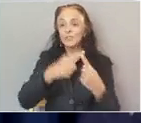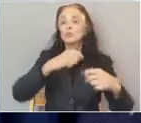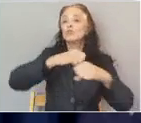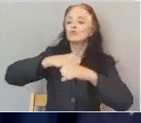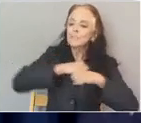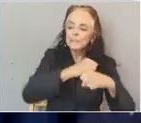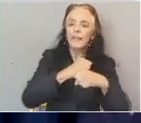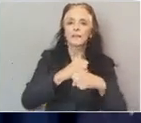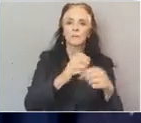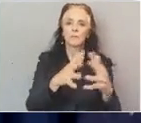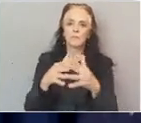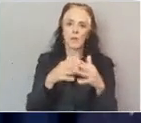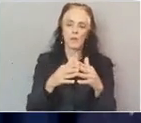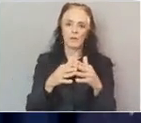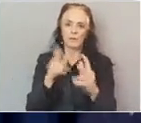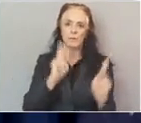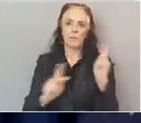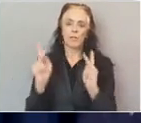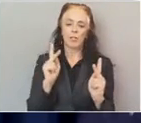American people.